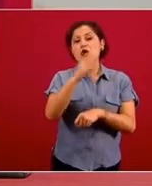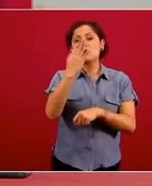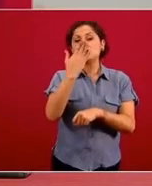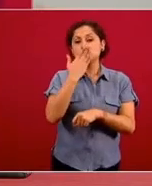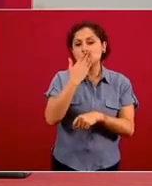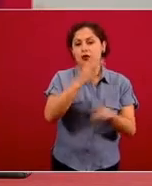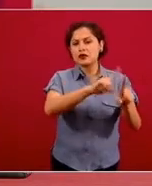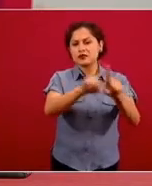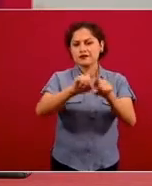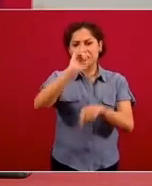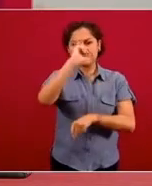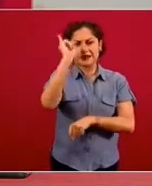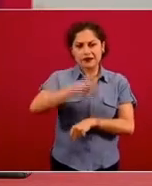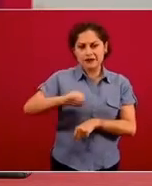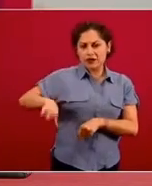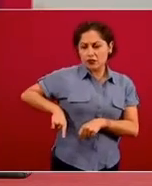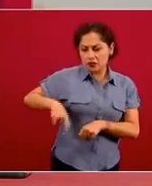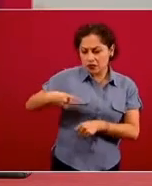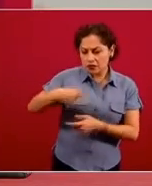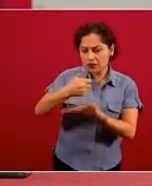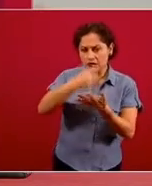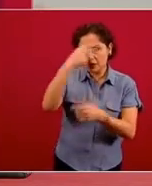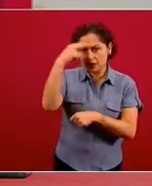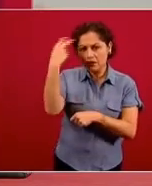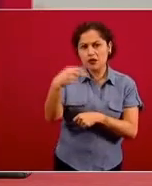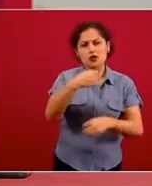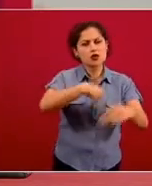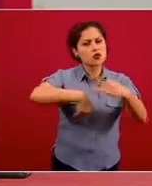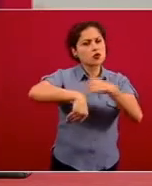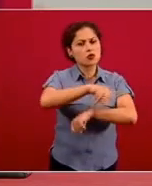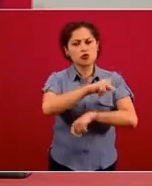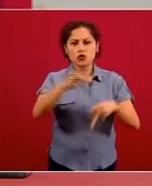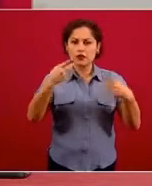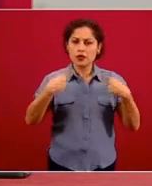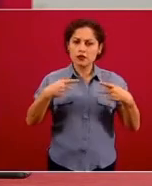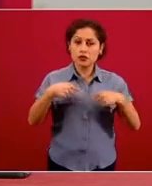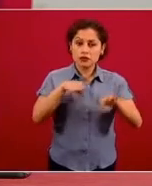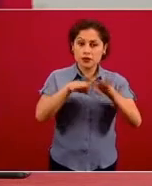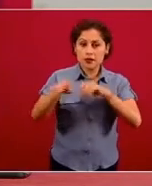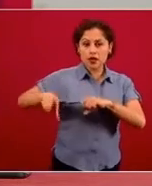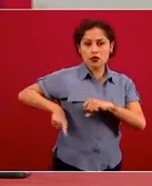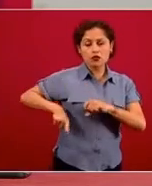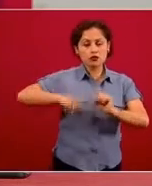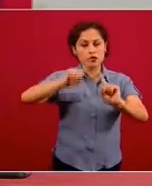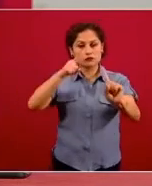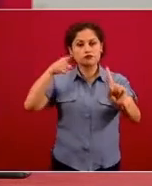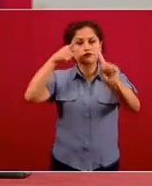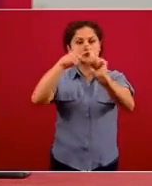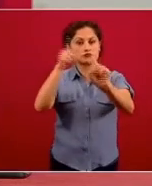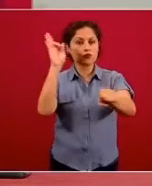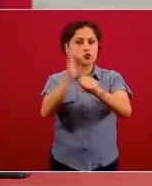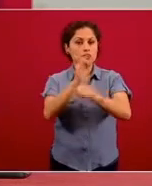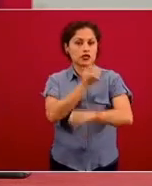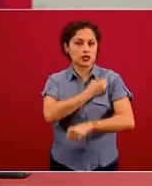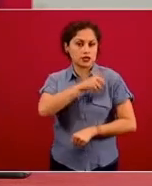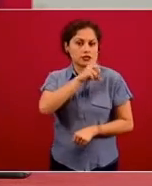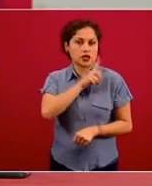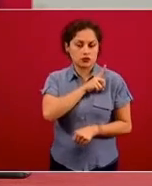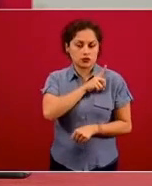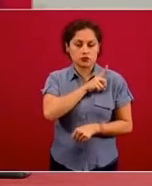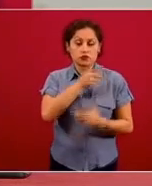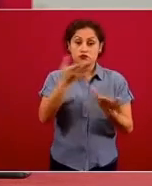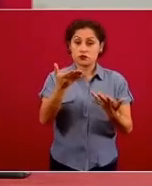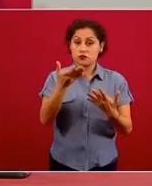30 governors and two other female governors. Everyone wants what's best